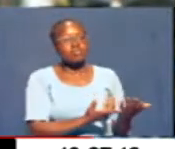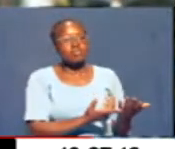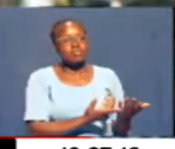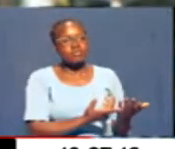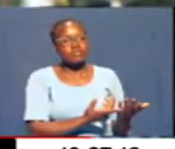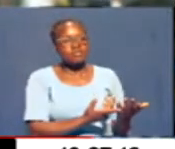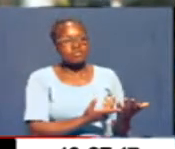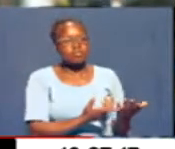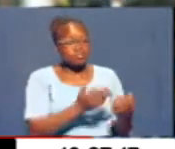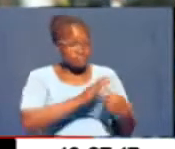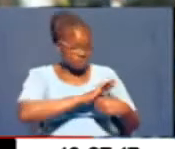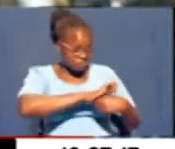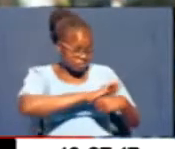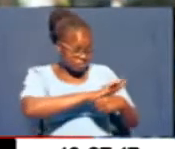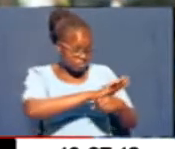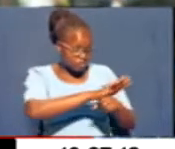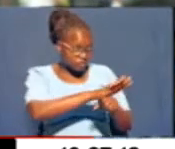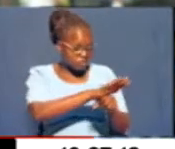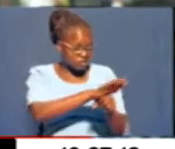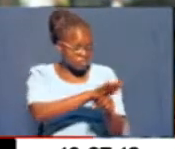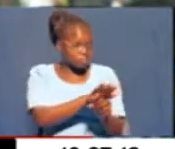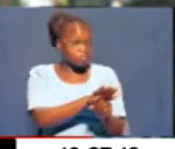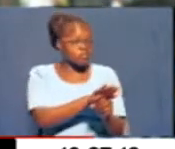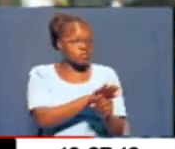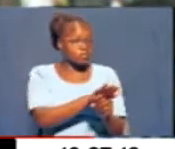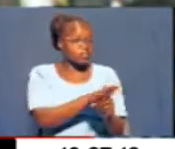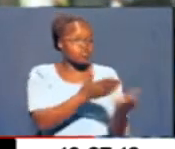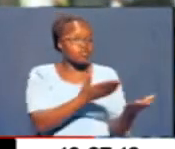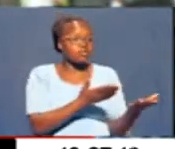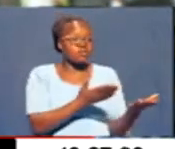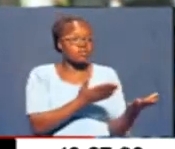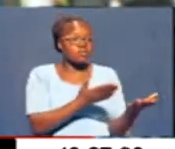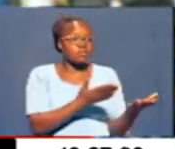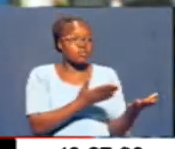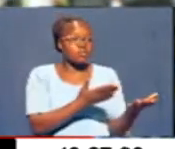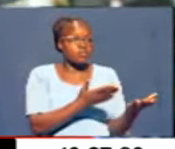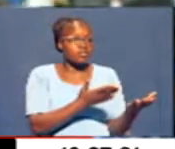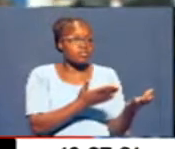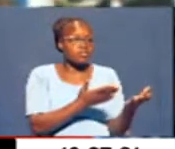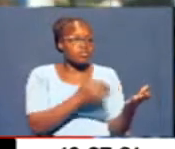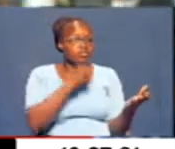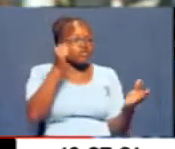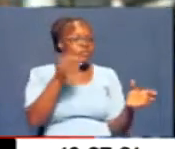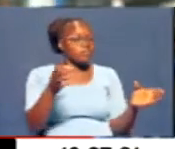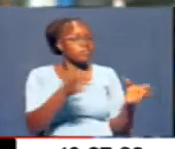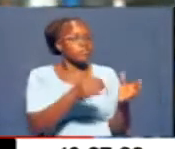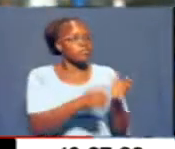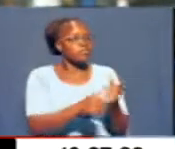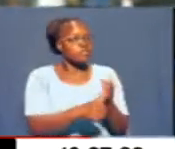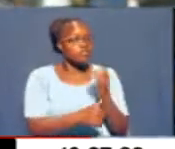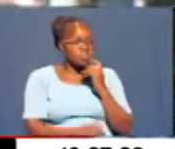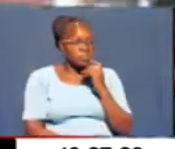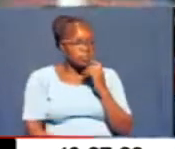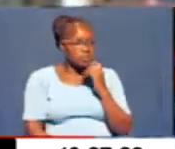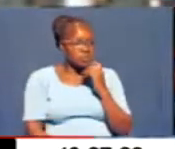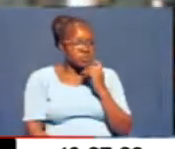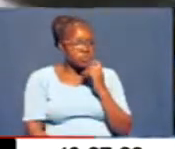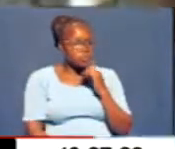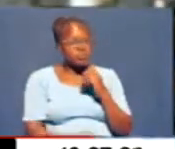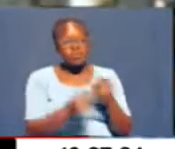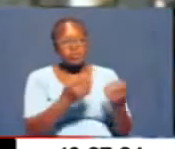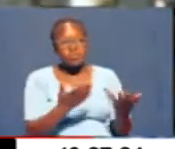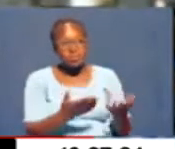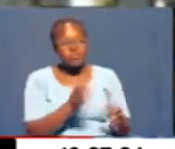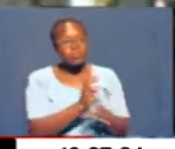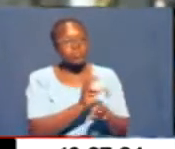the pandemic, which is COVID-19, holding a political rally is a problem. So they take to the church. You realize the people have also,